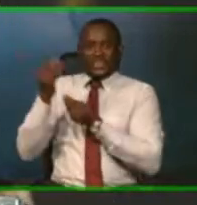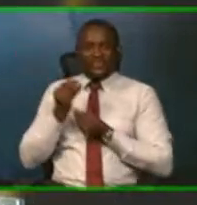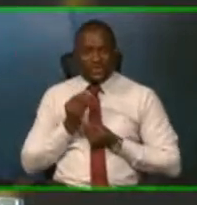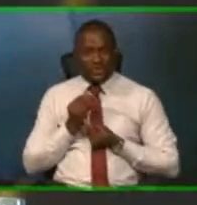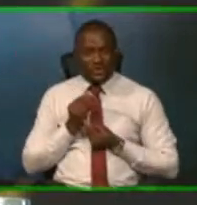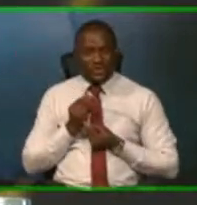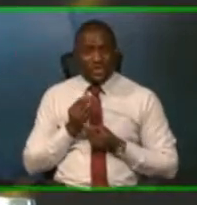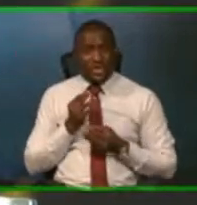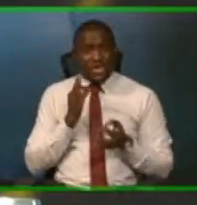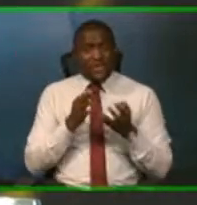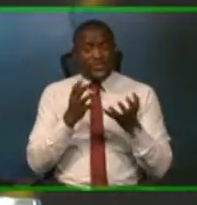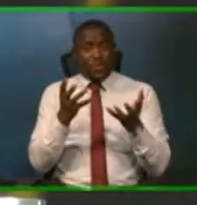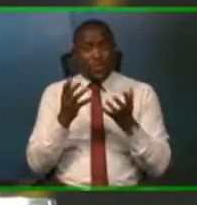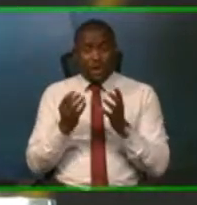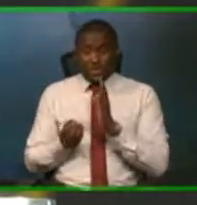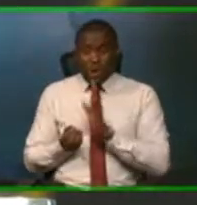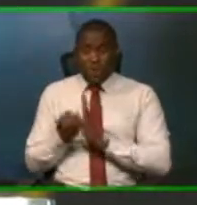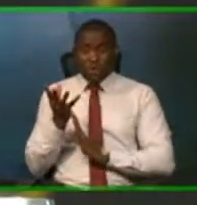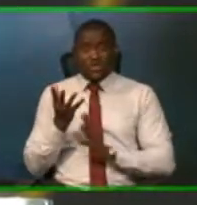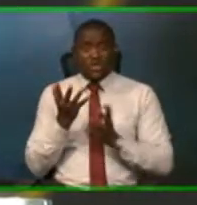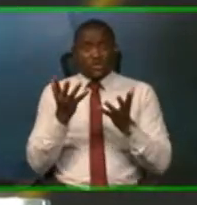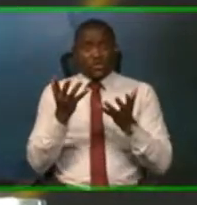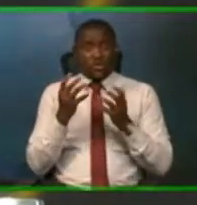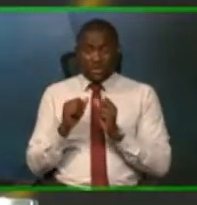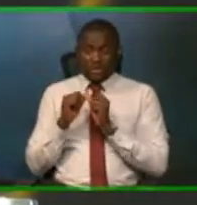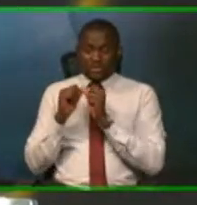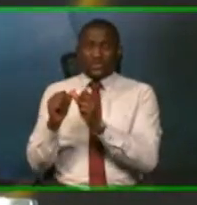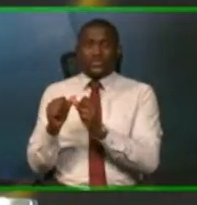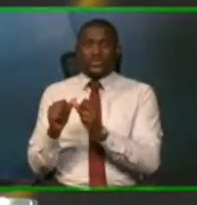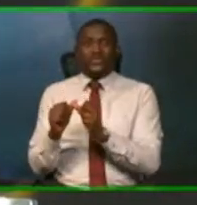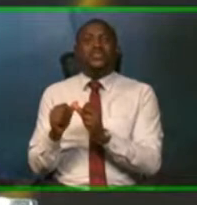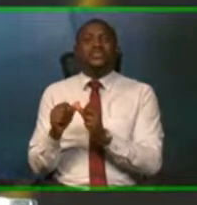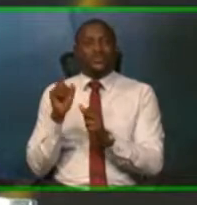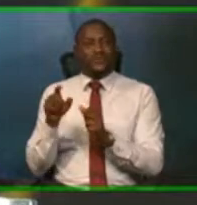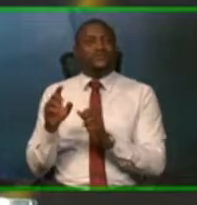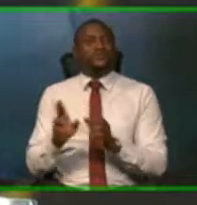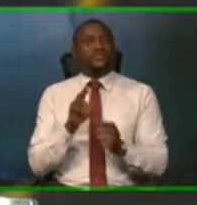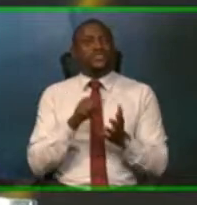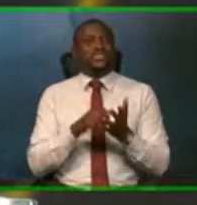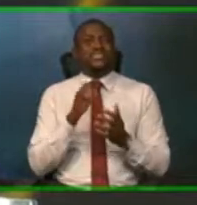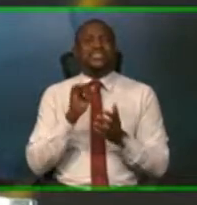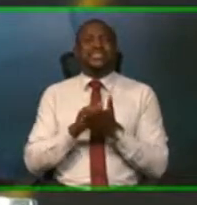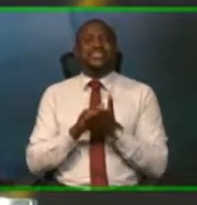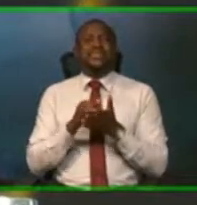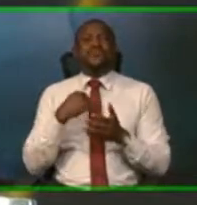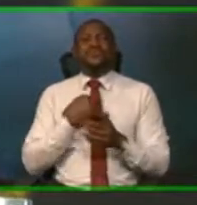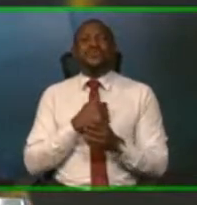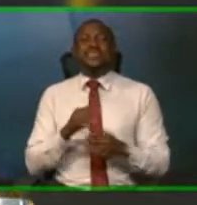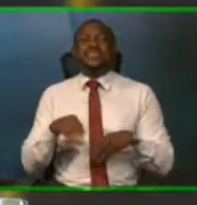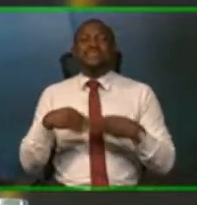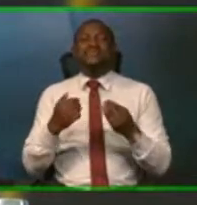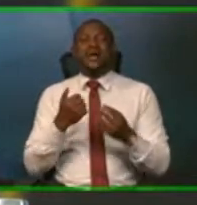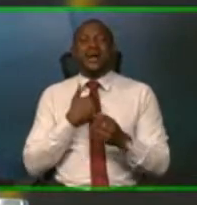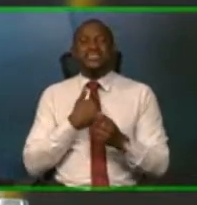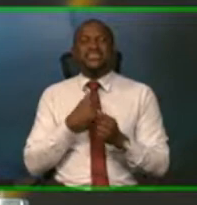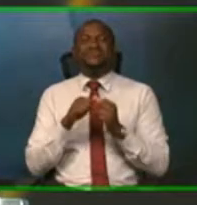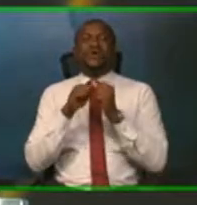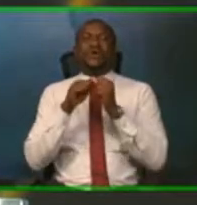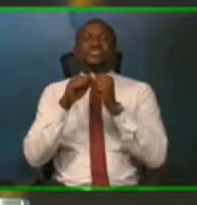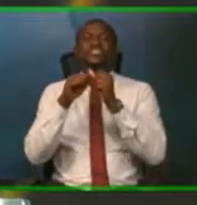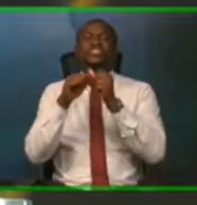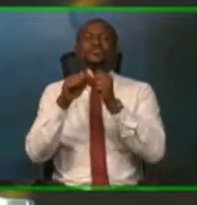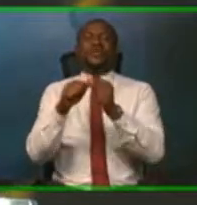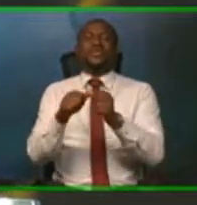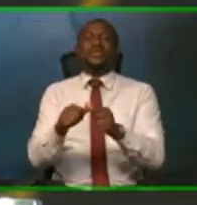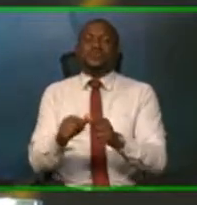are desirous of growth and continuity, he says, but we will give ourselves continually to